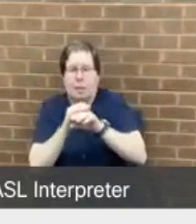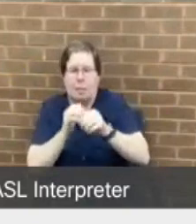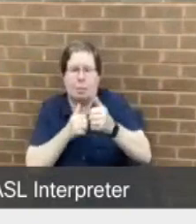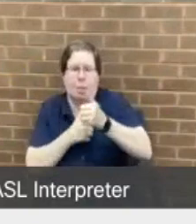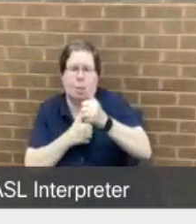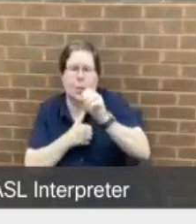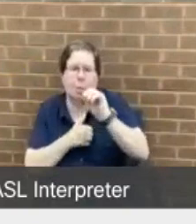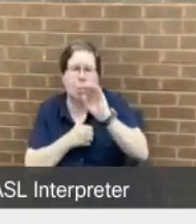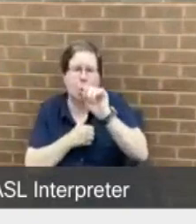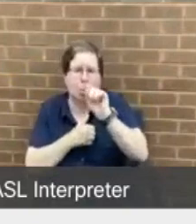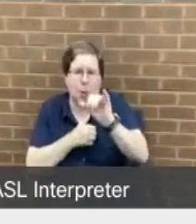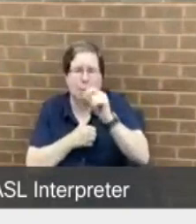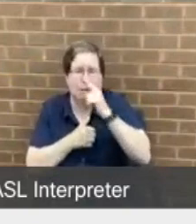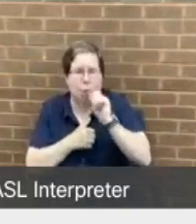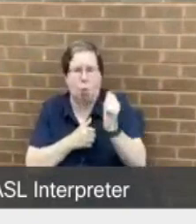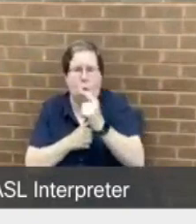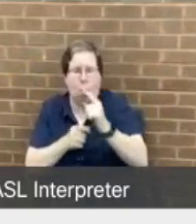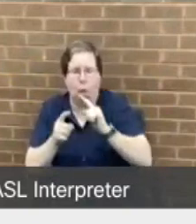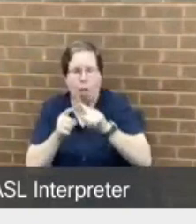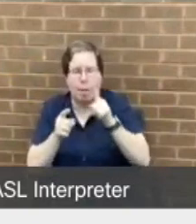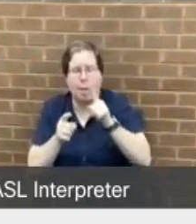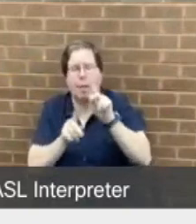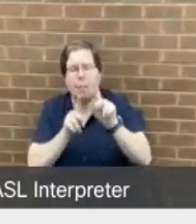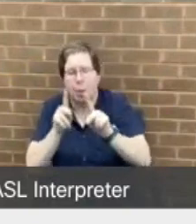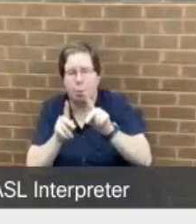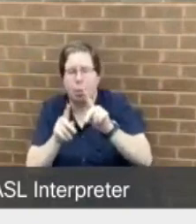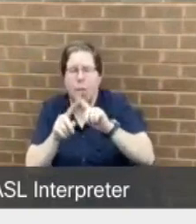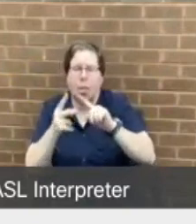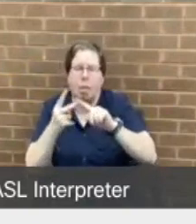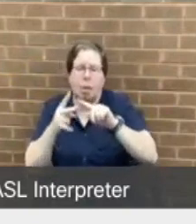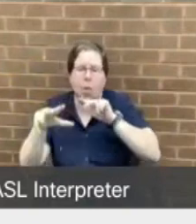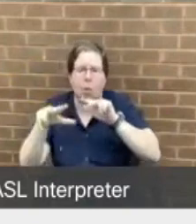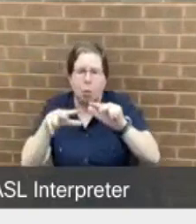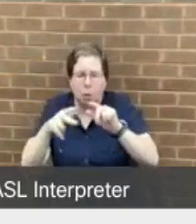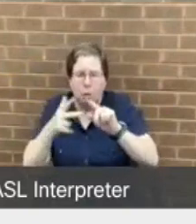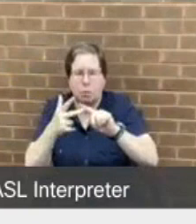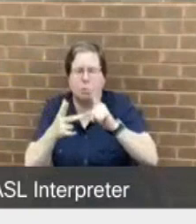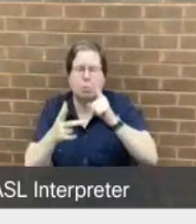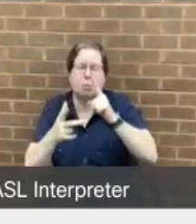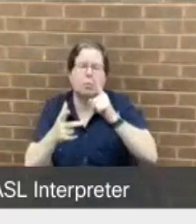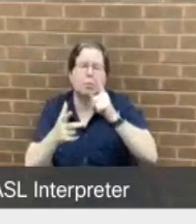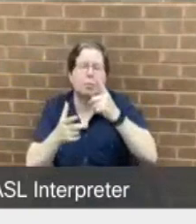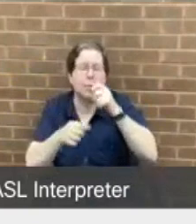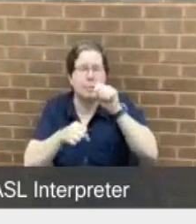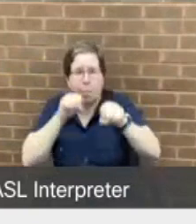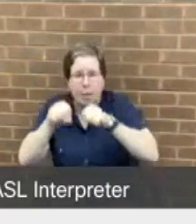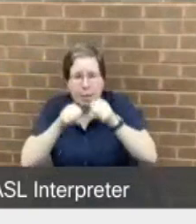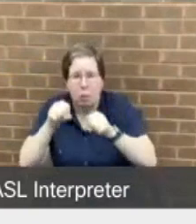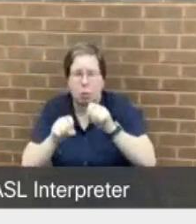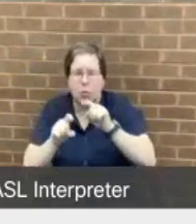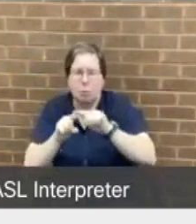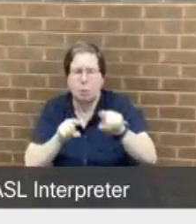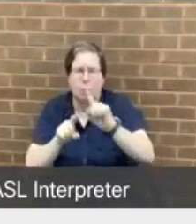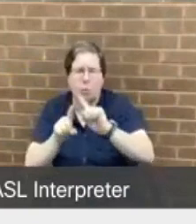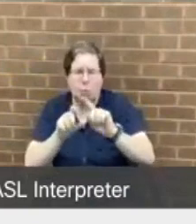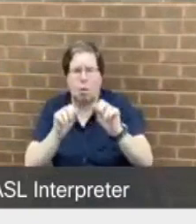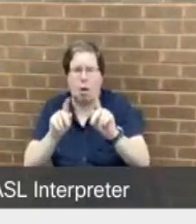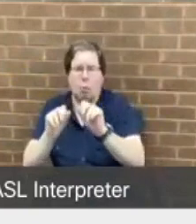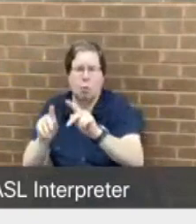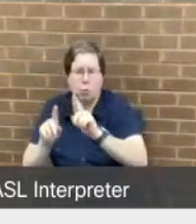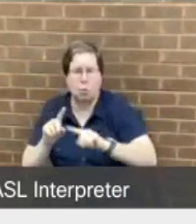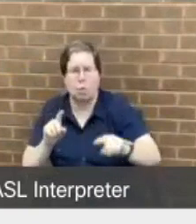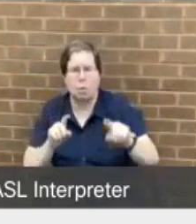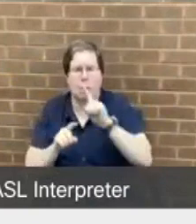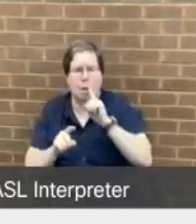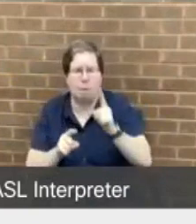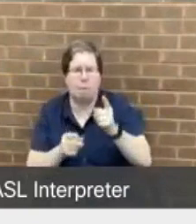all users, including pedestrians and bicyclists, solutions that consider relationships and opportunities that exist between land use